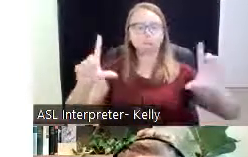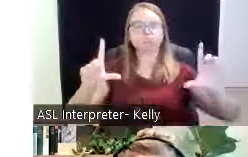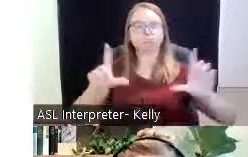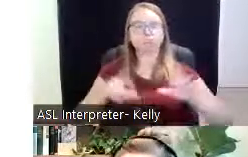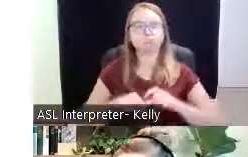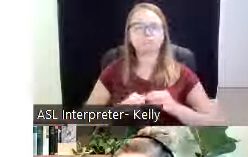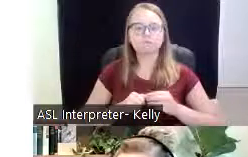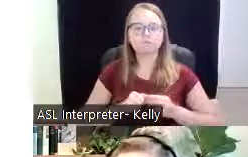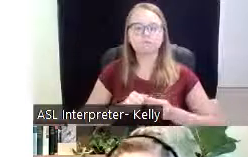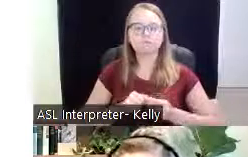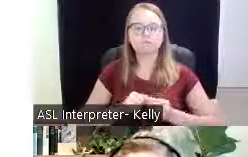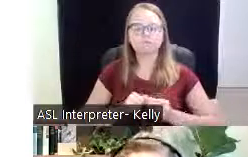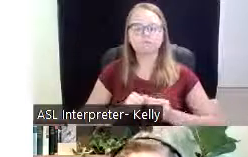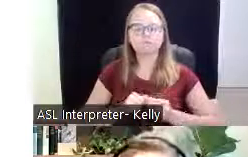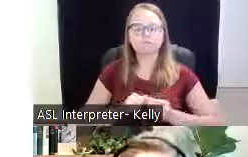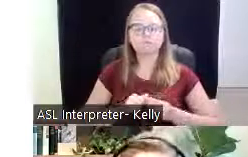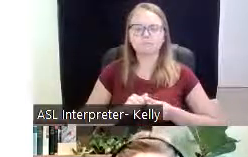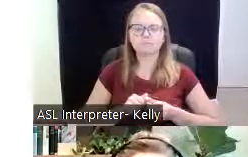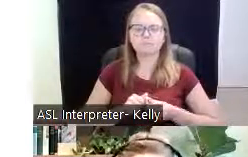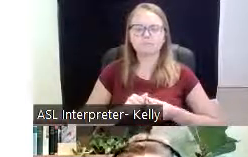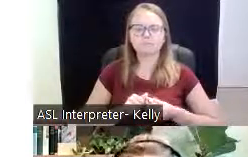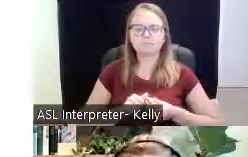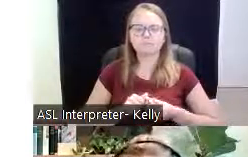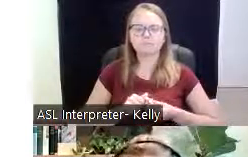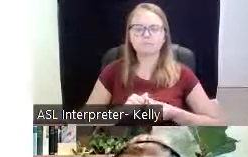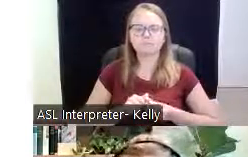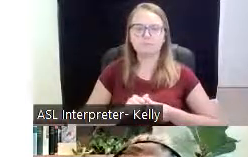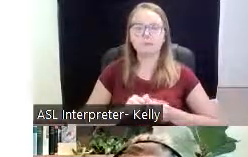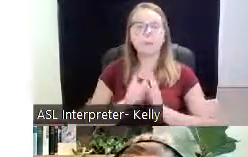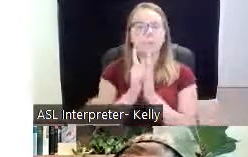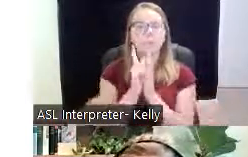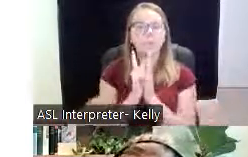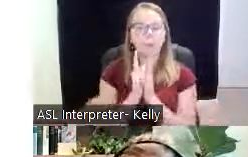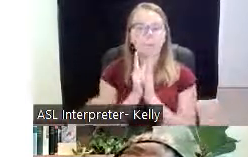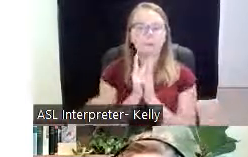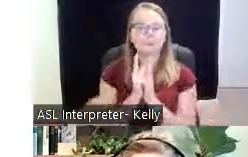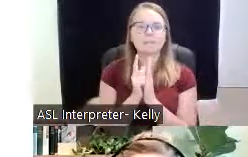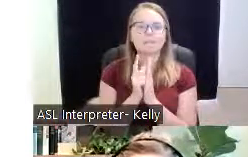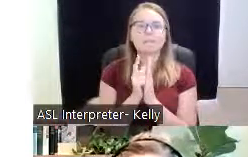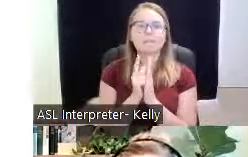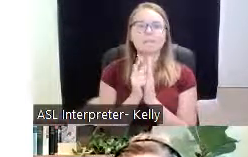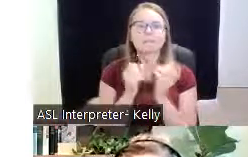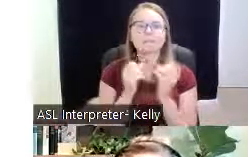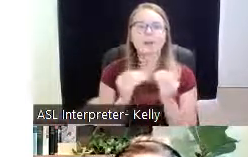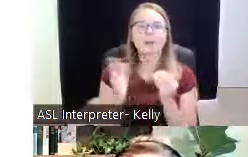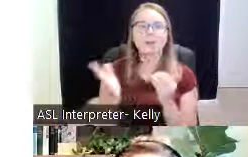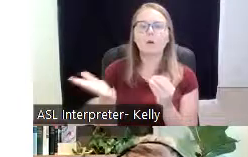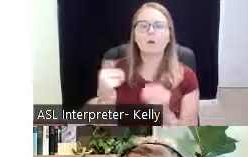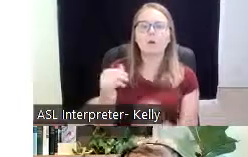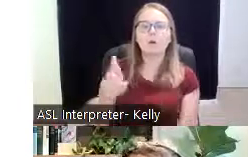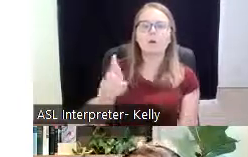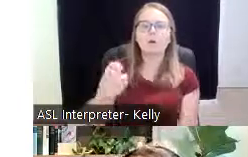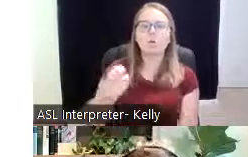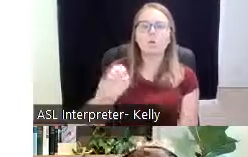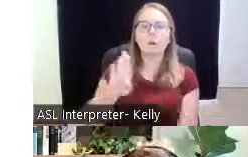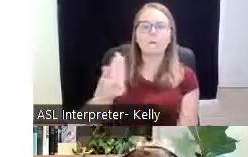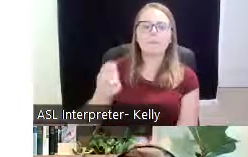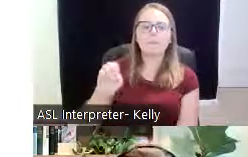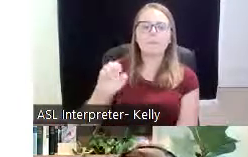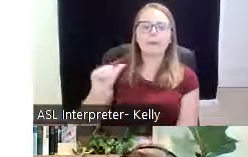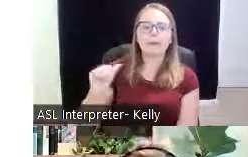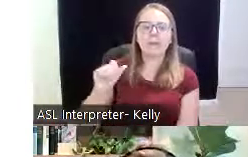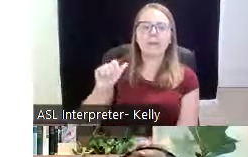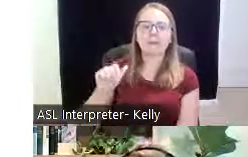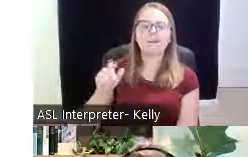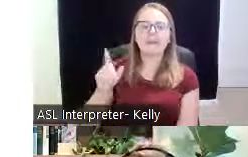Great. And we have one more minute, so I thought I'd tag Rebecca in for one as well, which is,